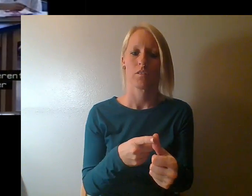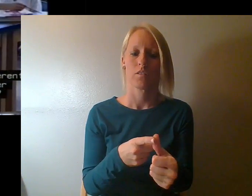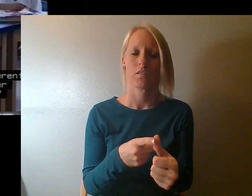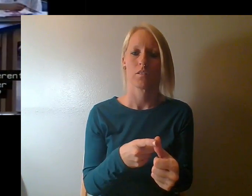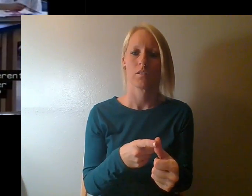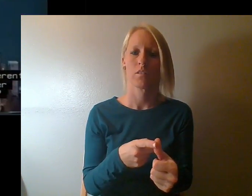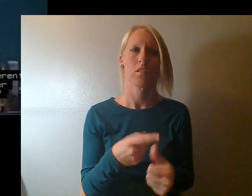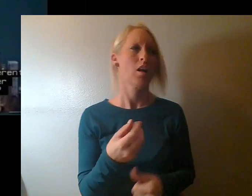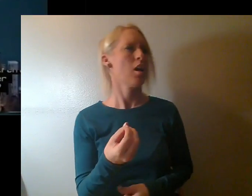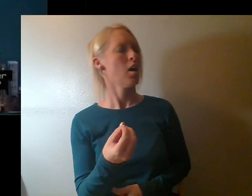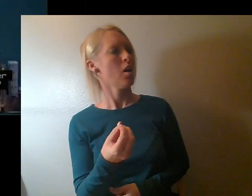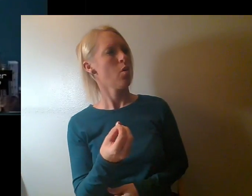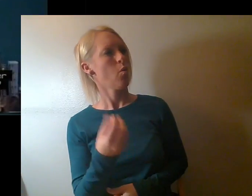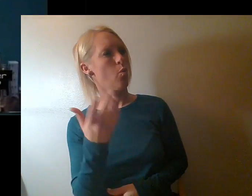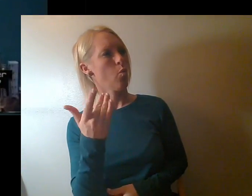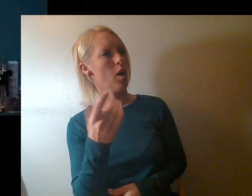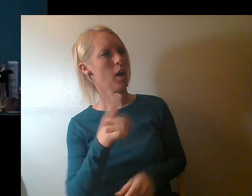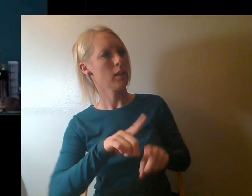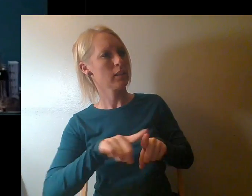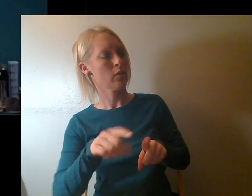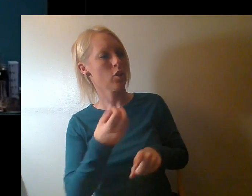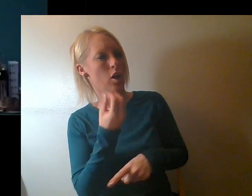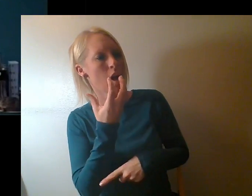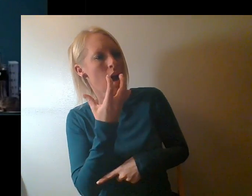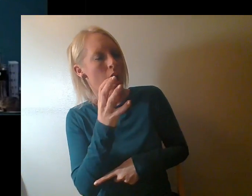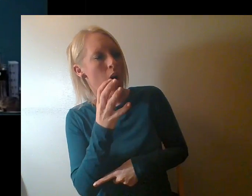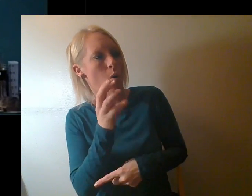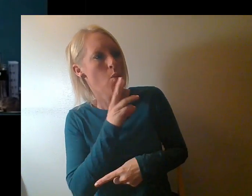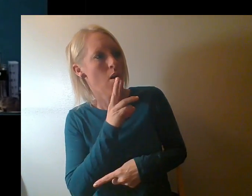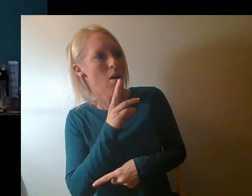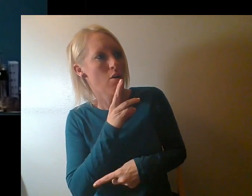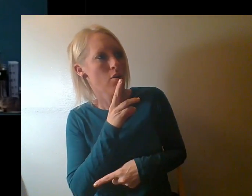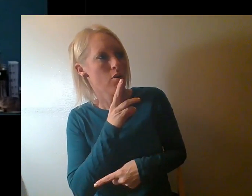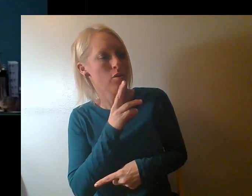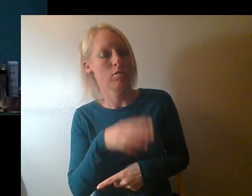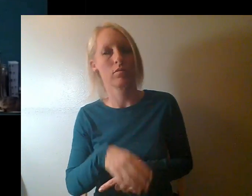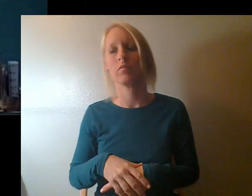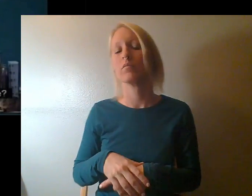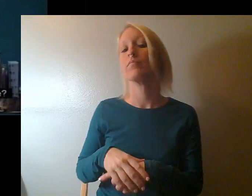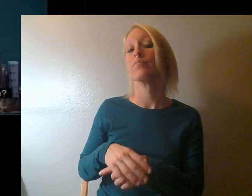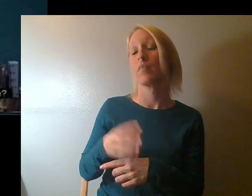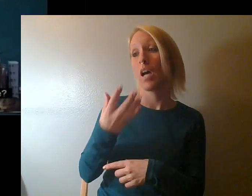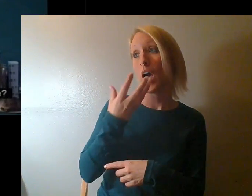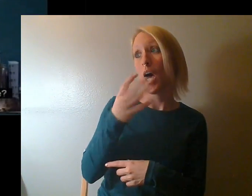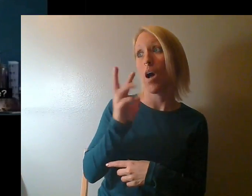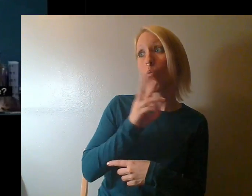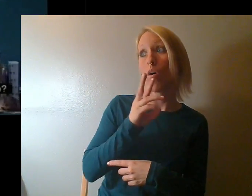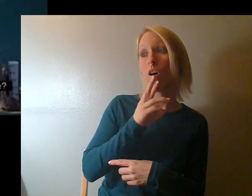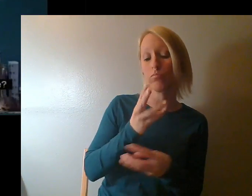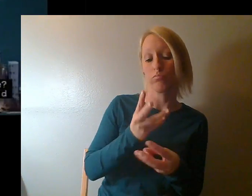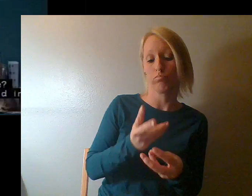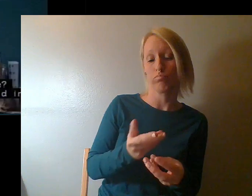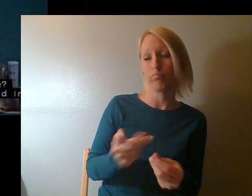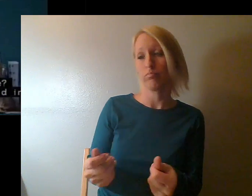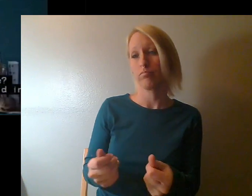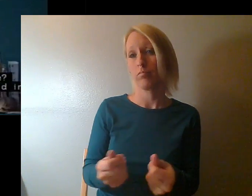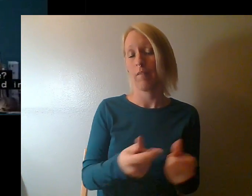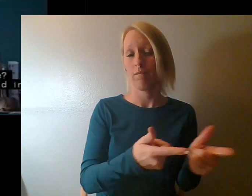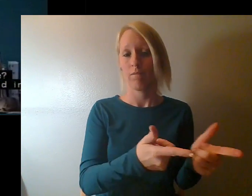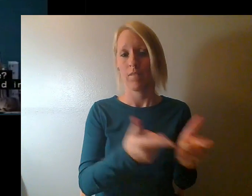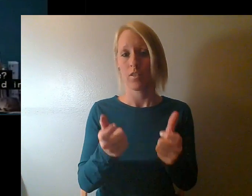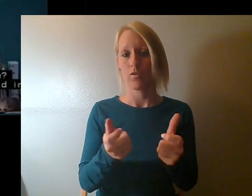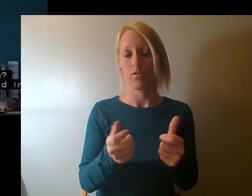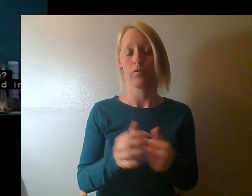put it in cold water? Because hot water can dissolve things faster. All right, that's the differences. See, that's why I chose a liquid and a